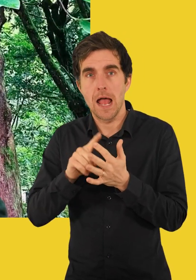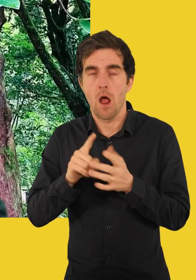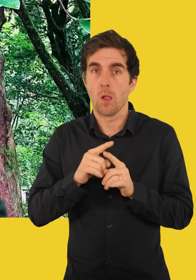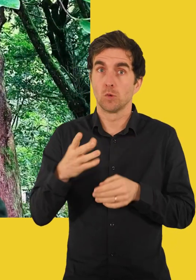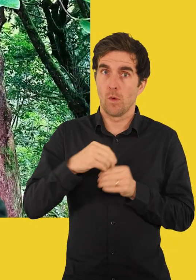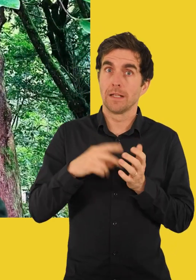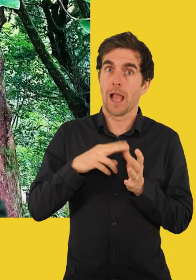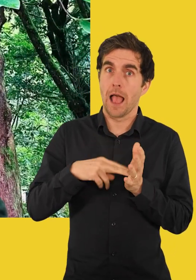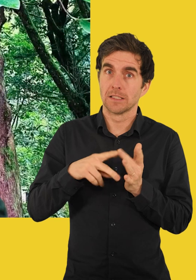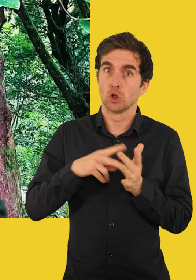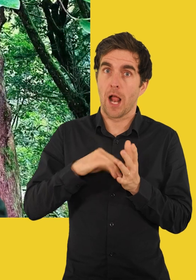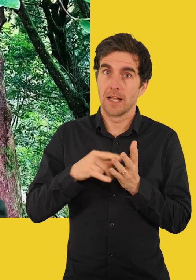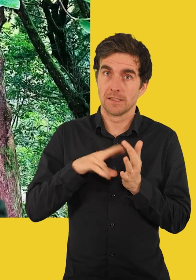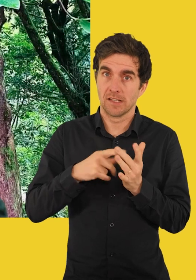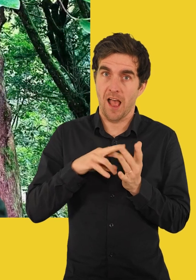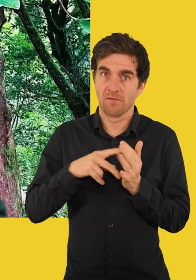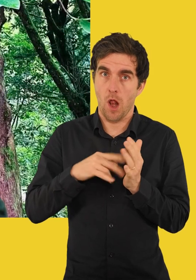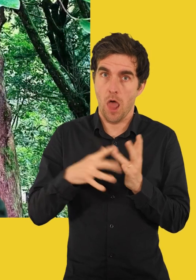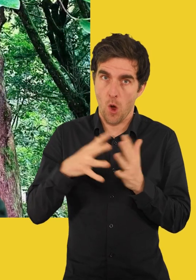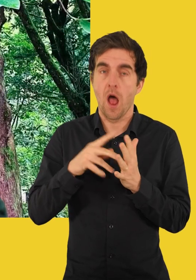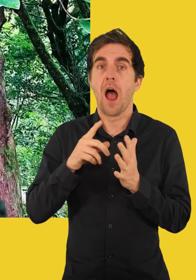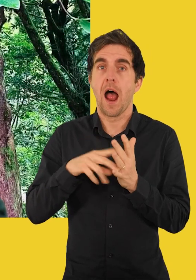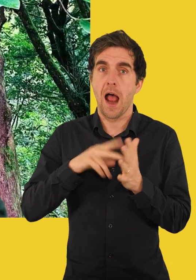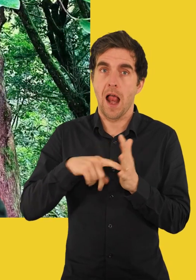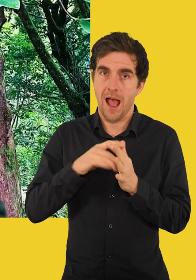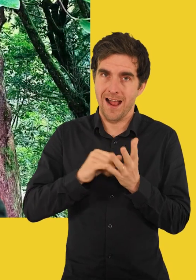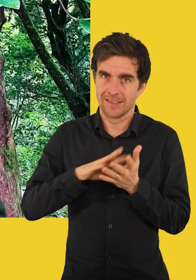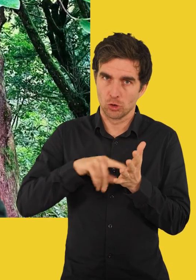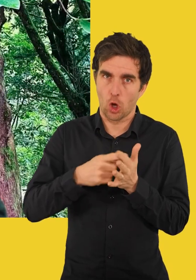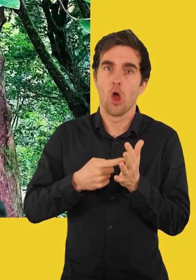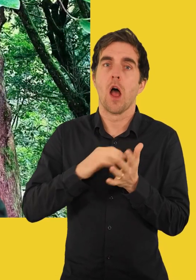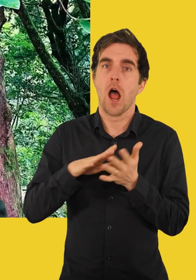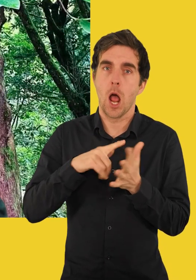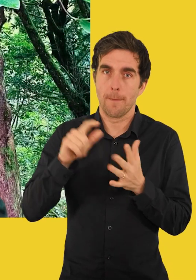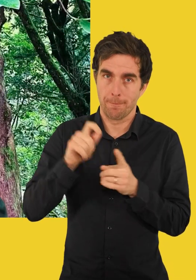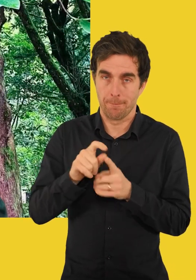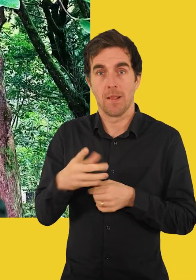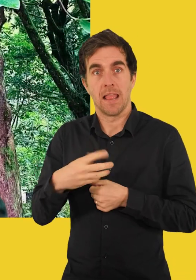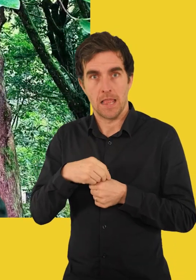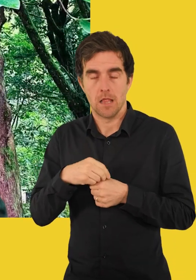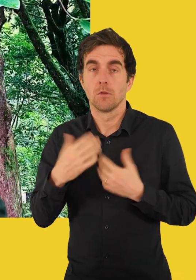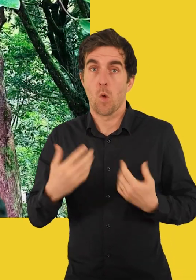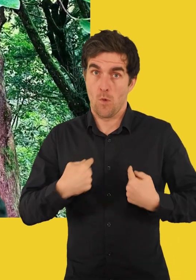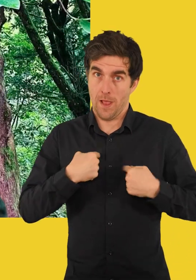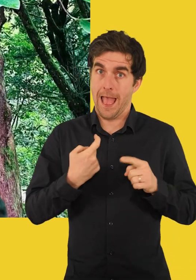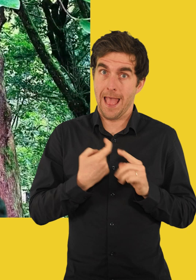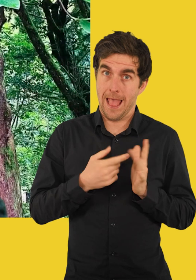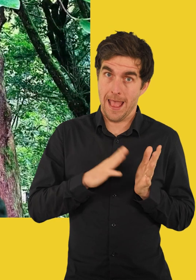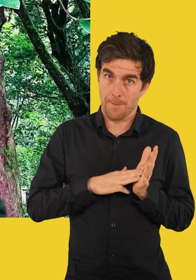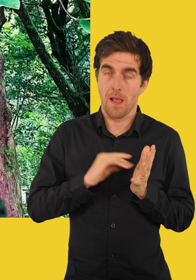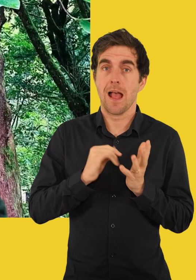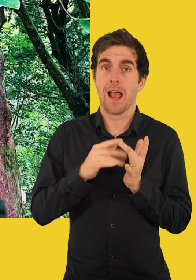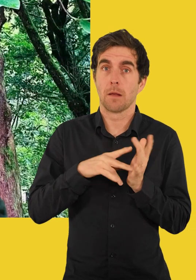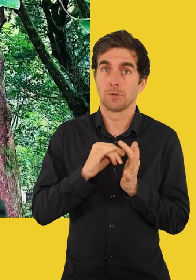joined by Nani Jansen Reventlow and Asher Hemp. So my name